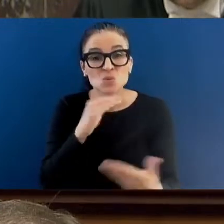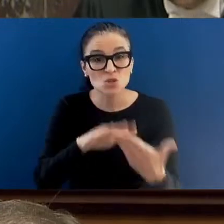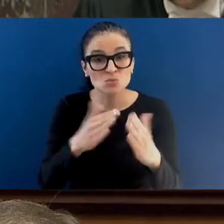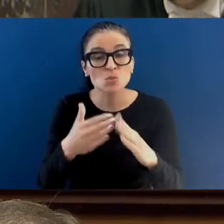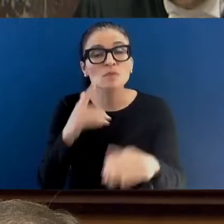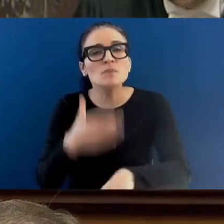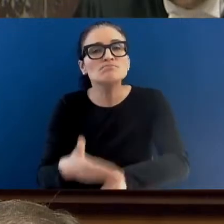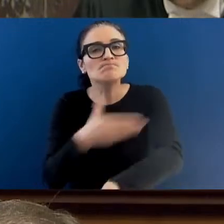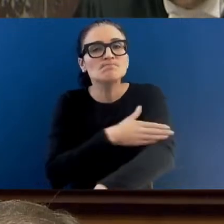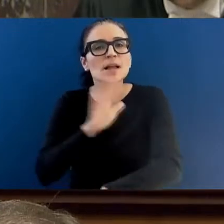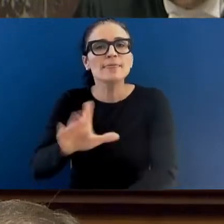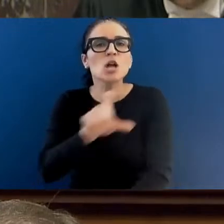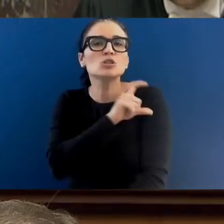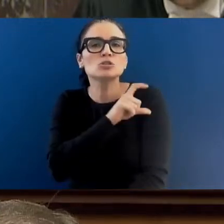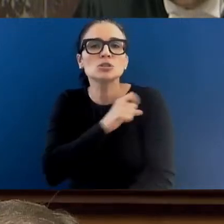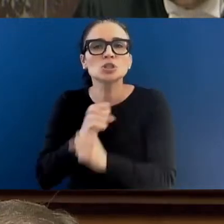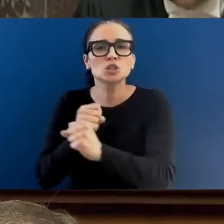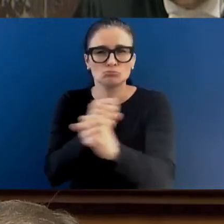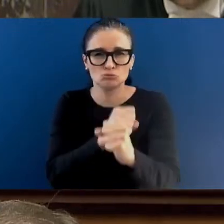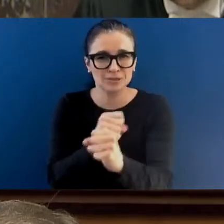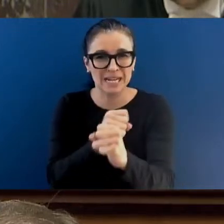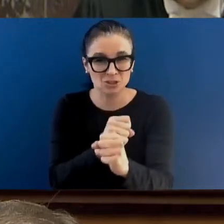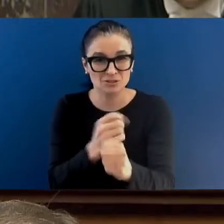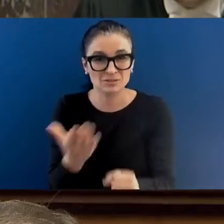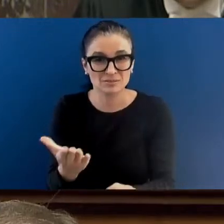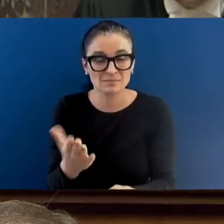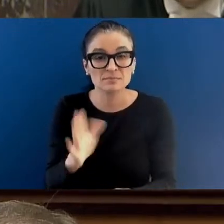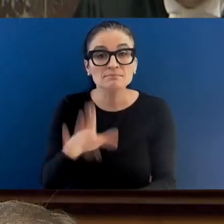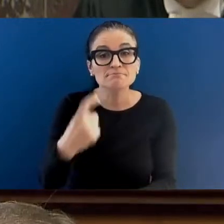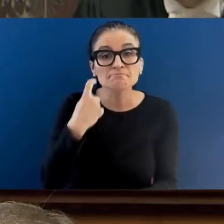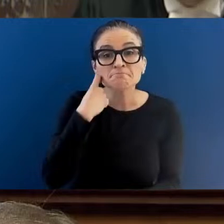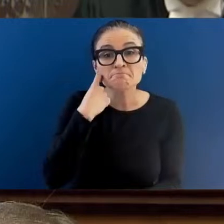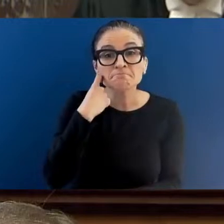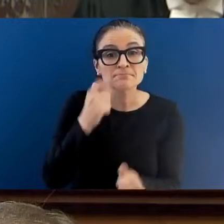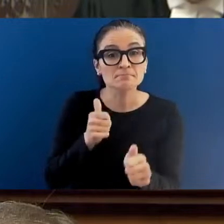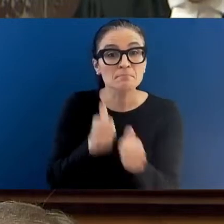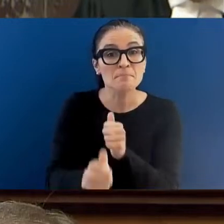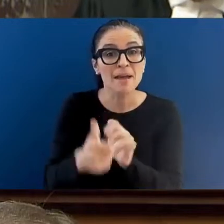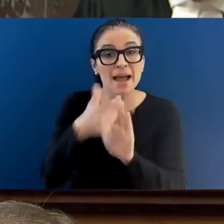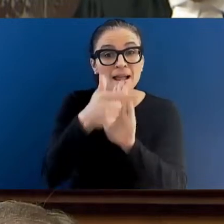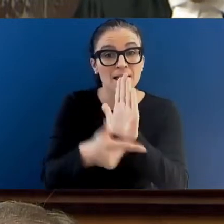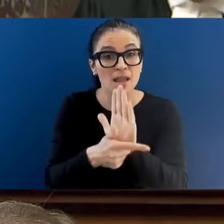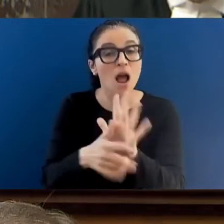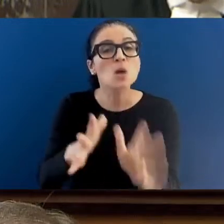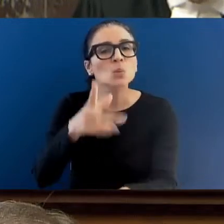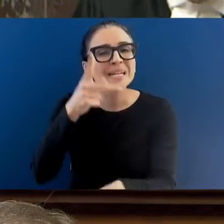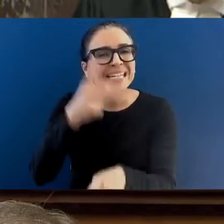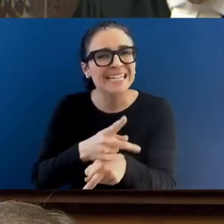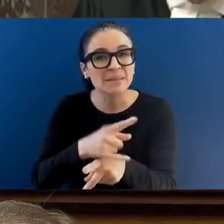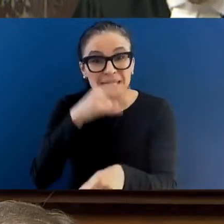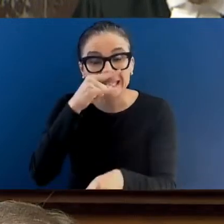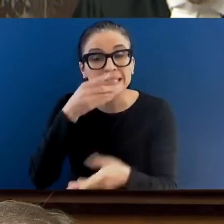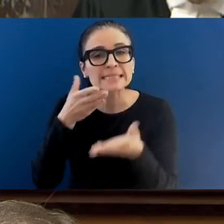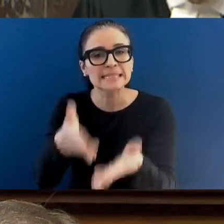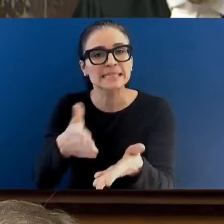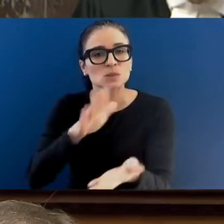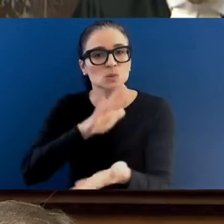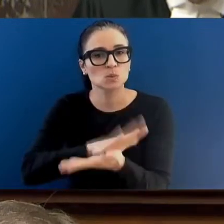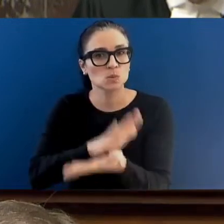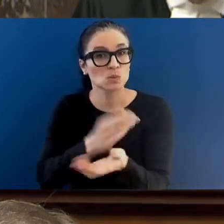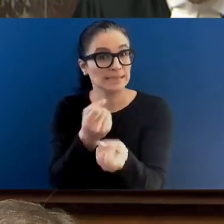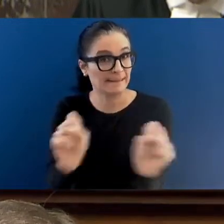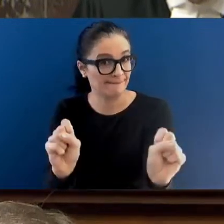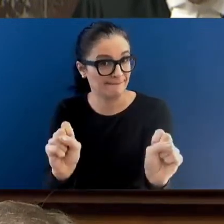passed legislation to help keep kids in schools safe from protests. We also are investing in police training to respond to hate crimes.